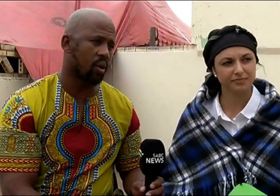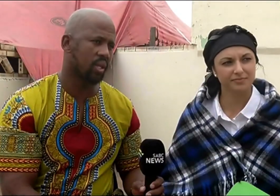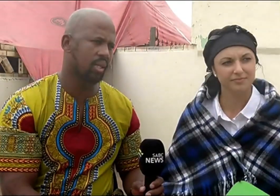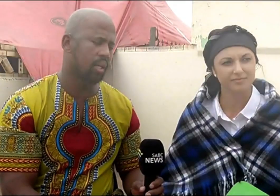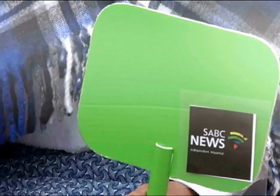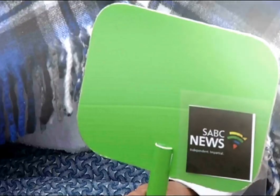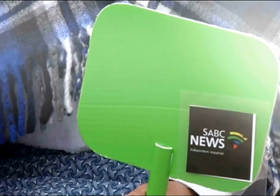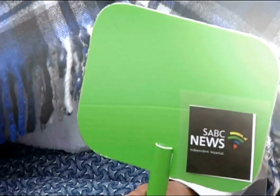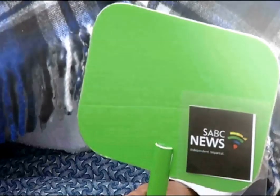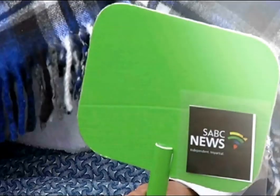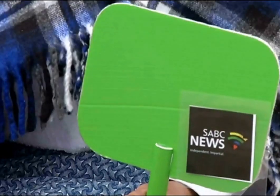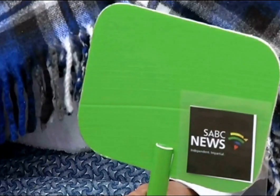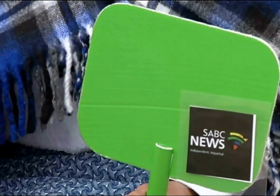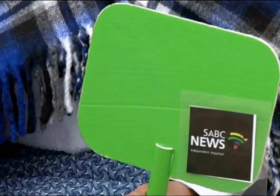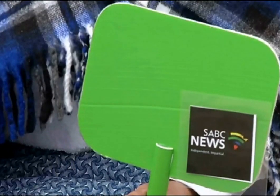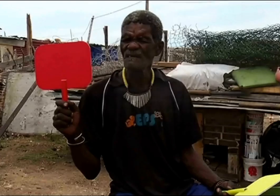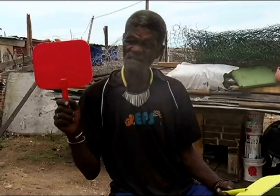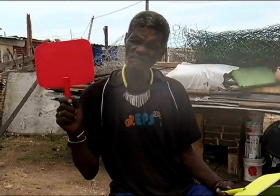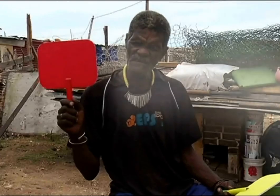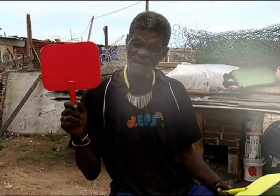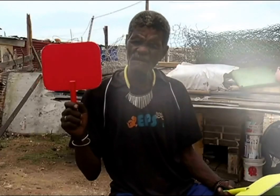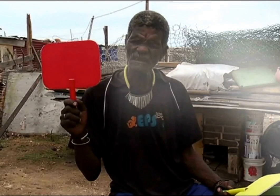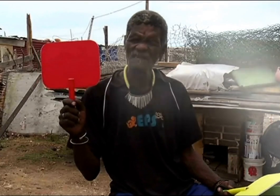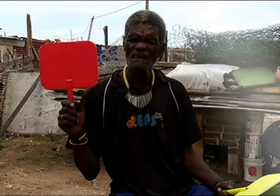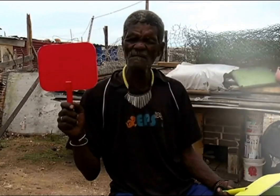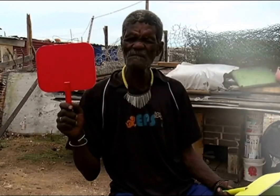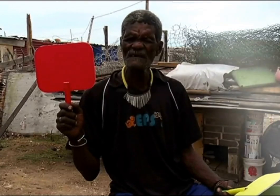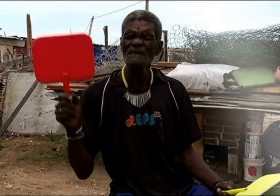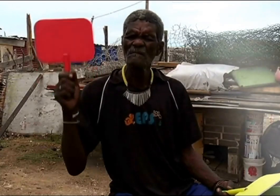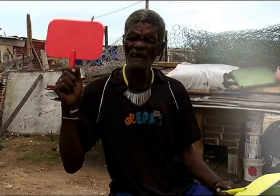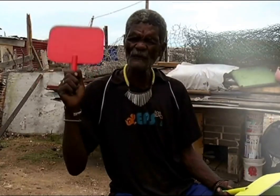our democracy a green for sure. We're very happy.